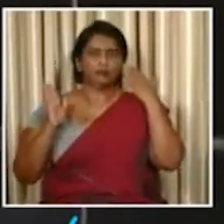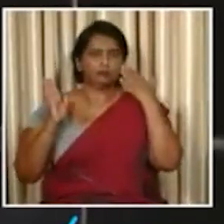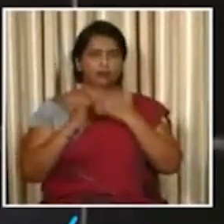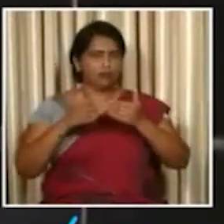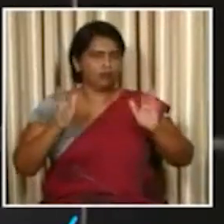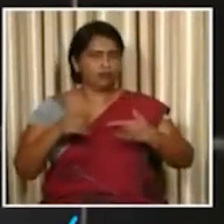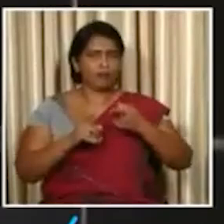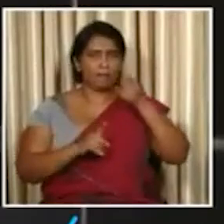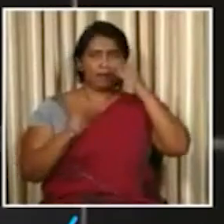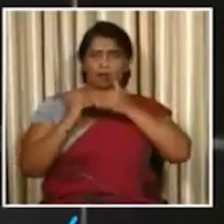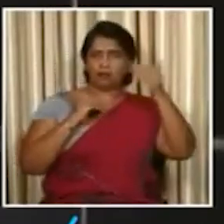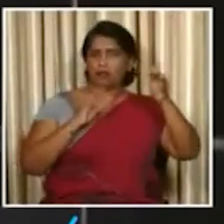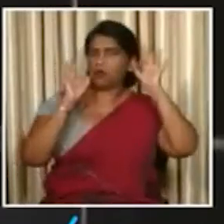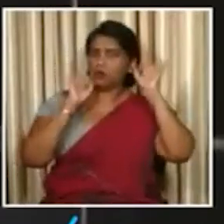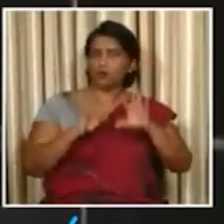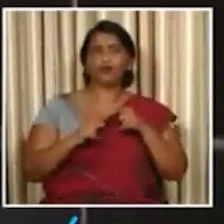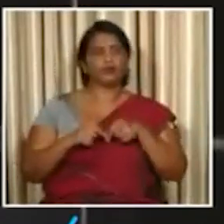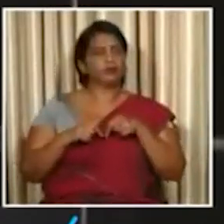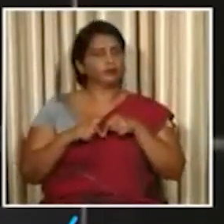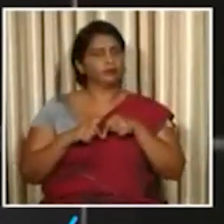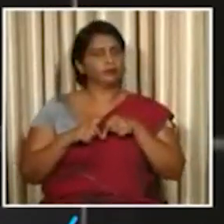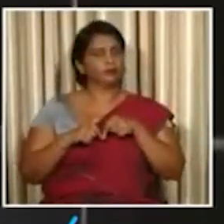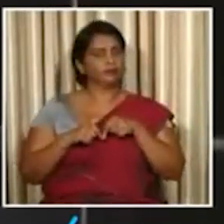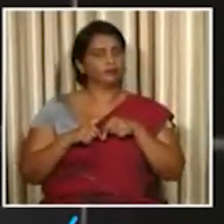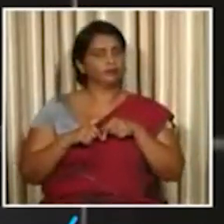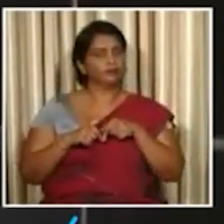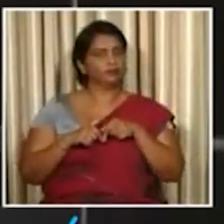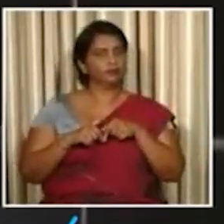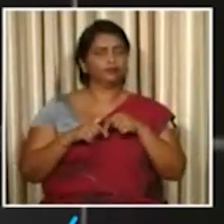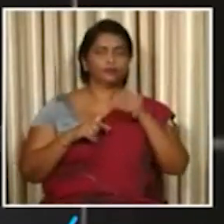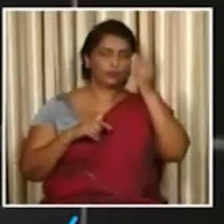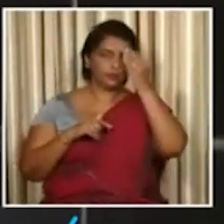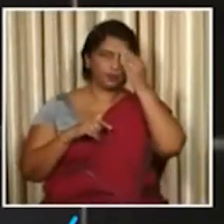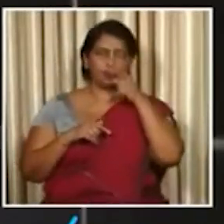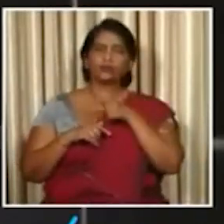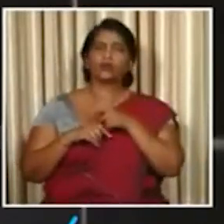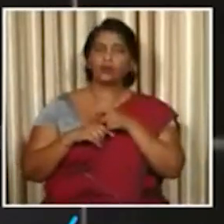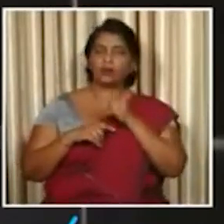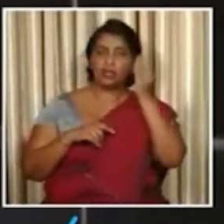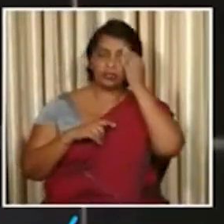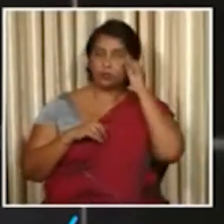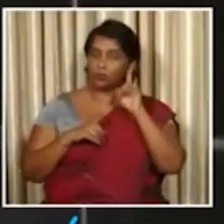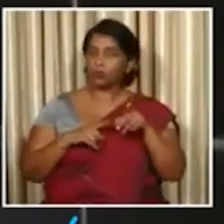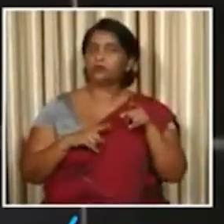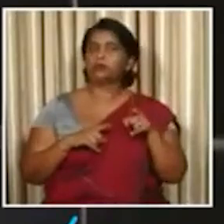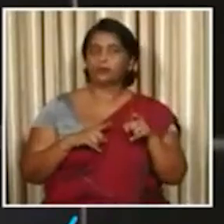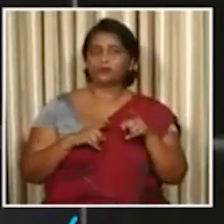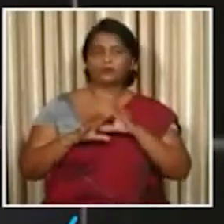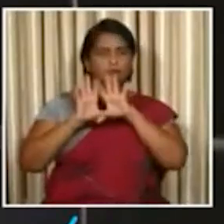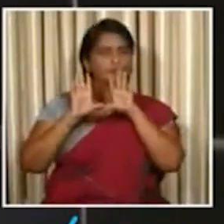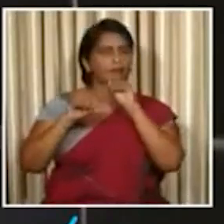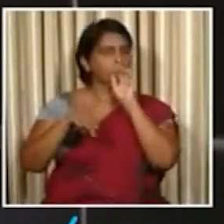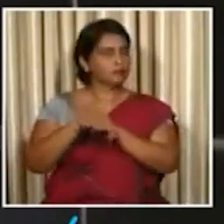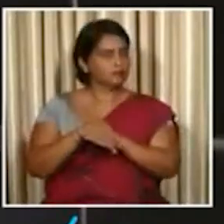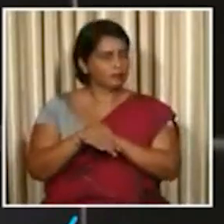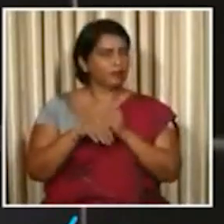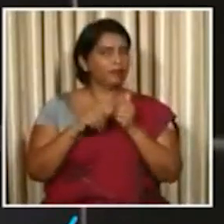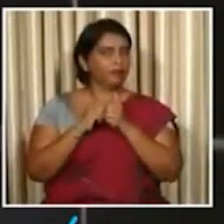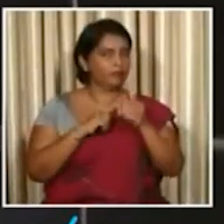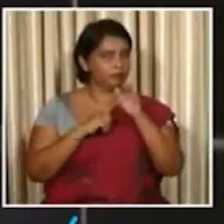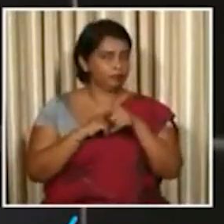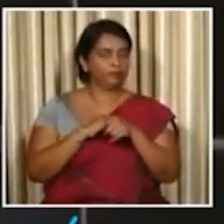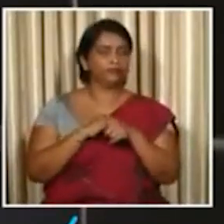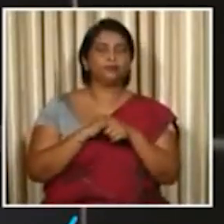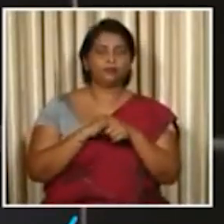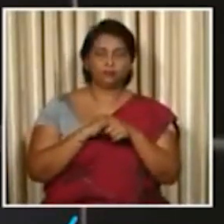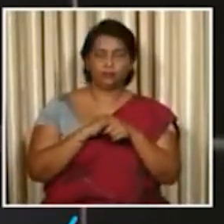the country and its people from falling victim to Israeli strategic designs. We cannot be so gullible as to be made